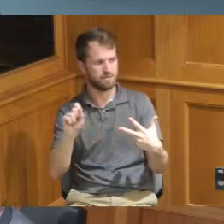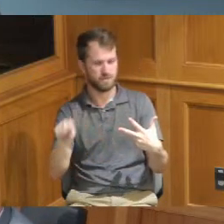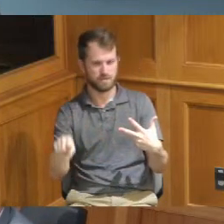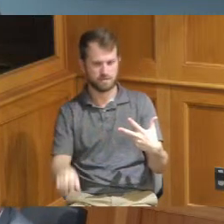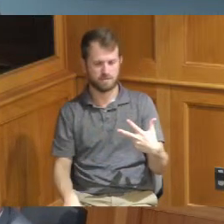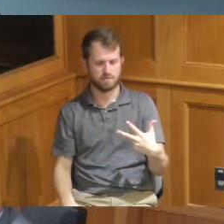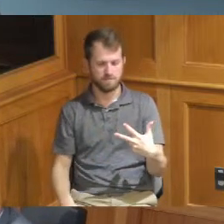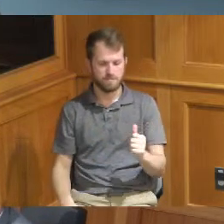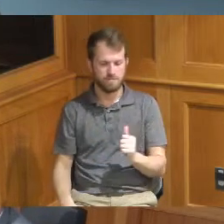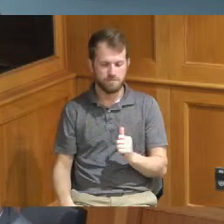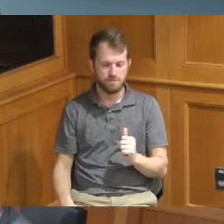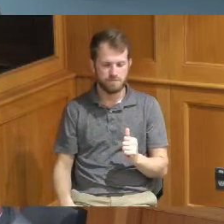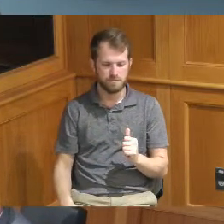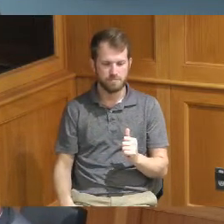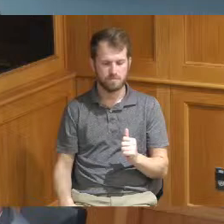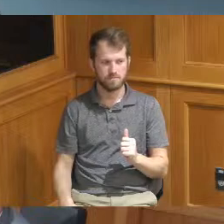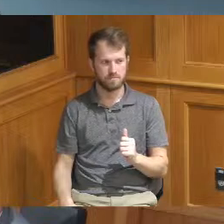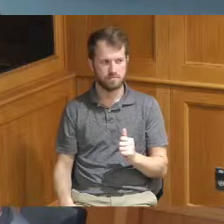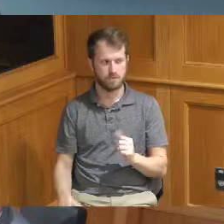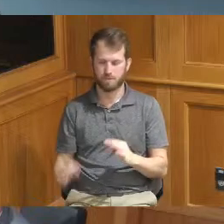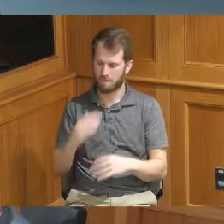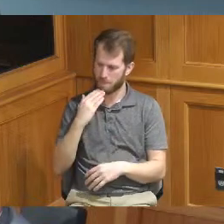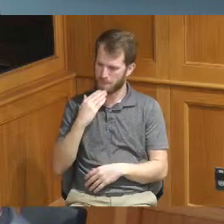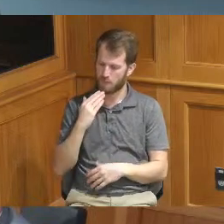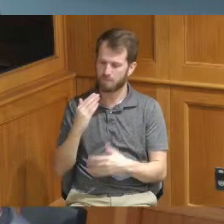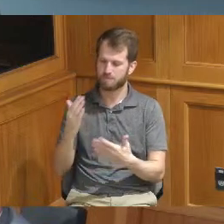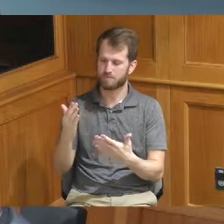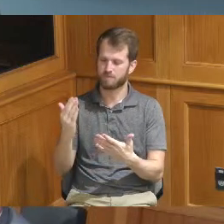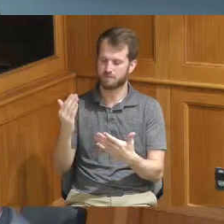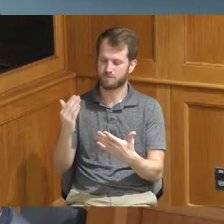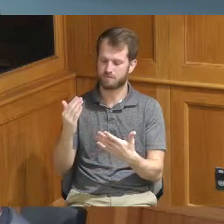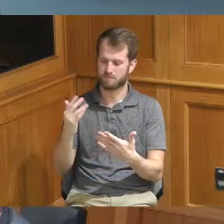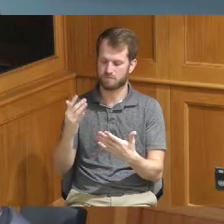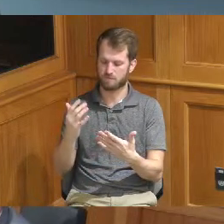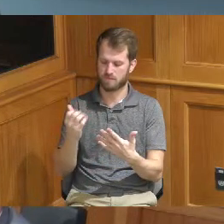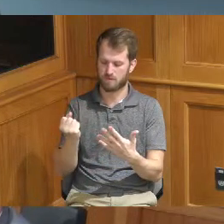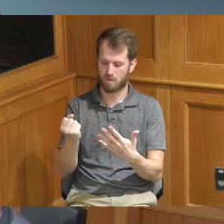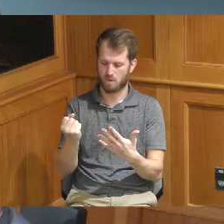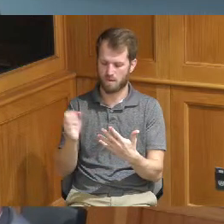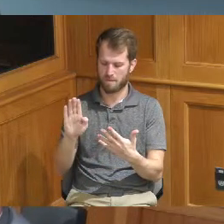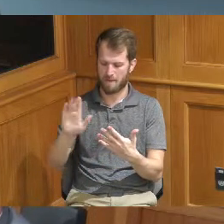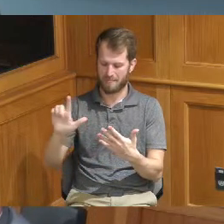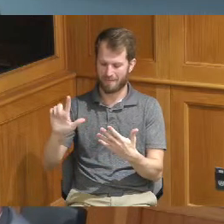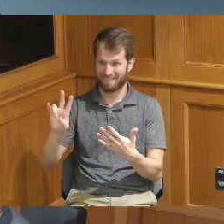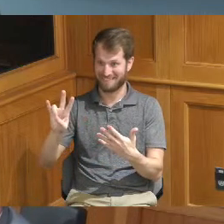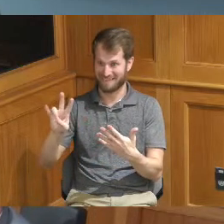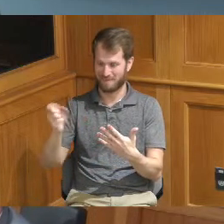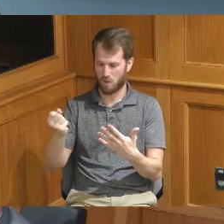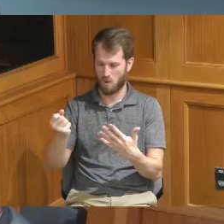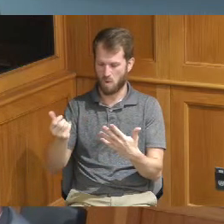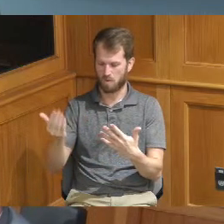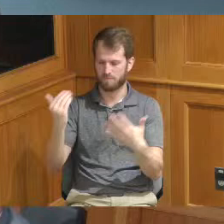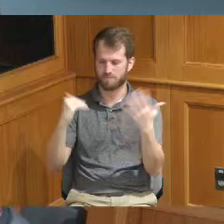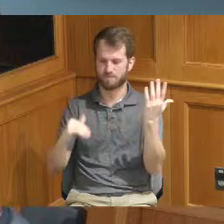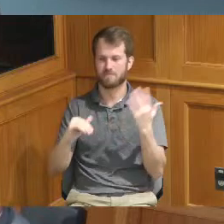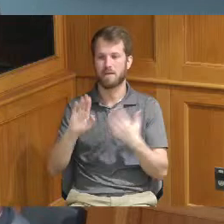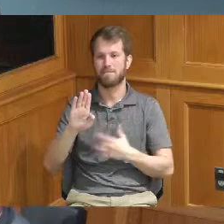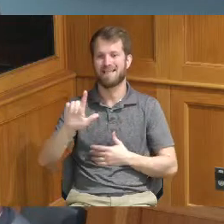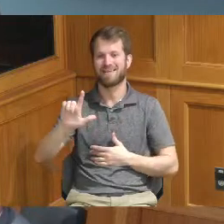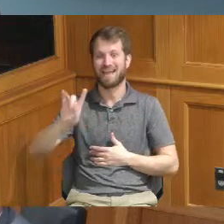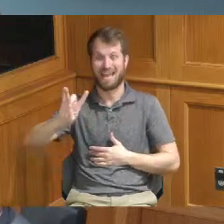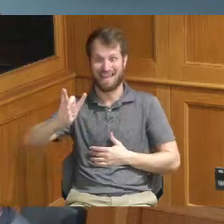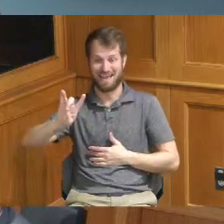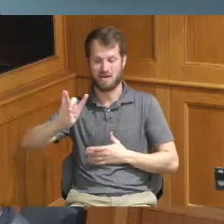Dumas? Yes. Thank you, commissioners. Let's see, we were holding by leave 7. By leave 8